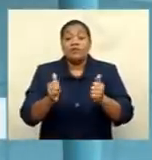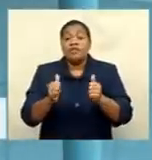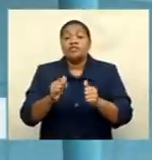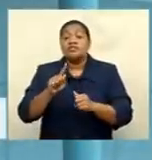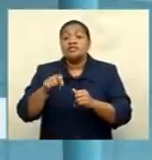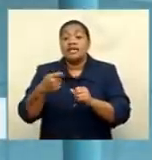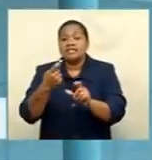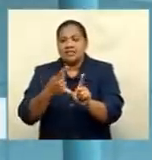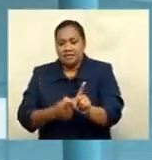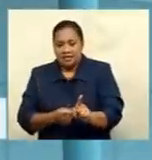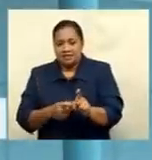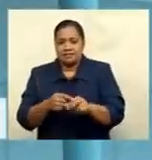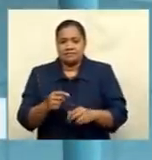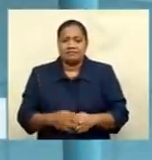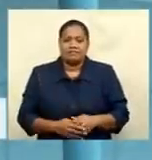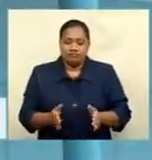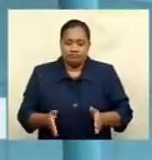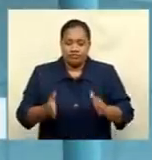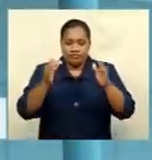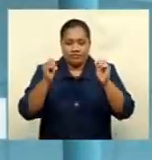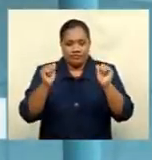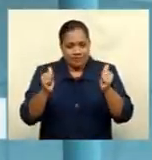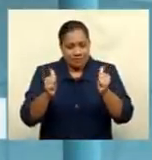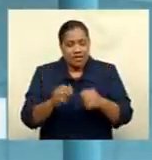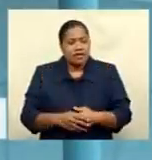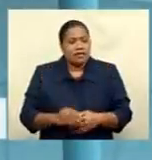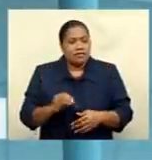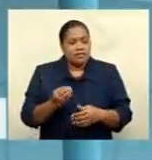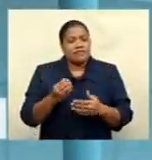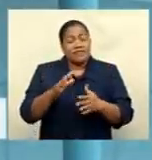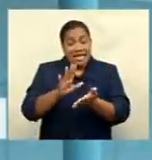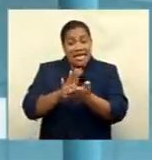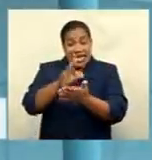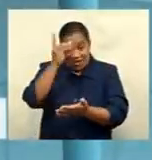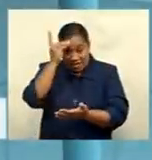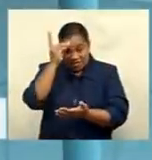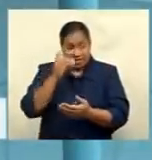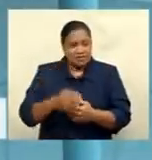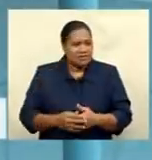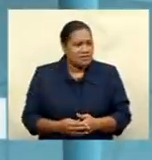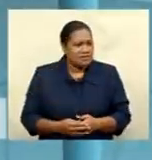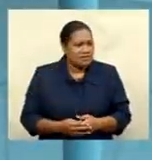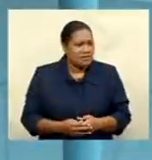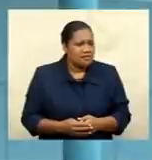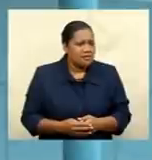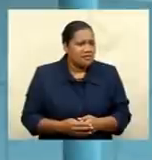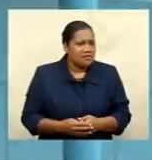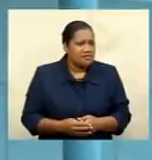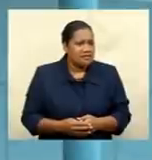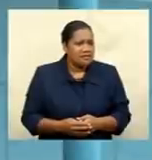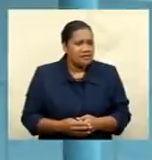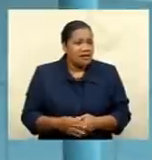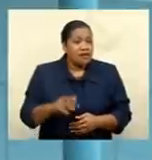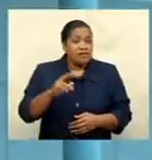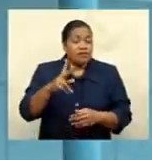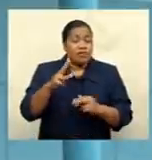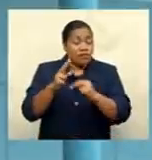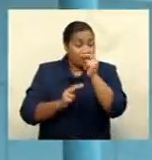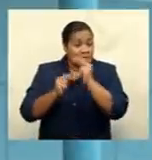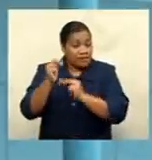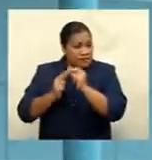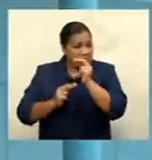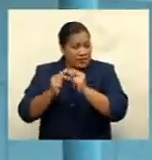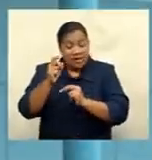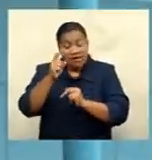the past few weeks, it has been made clear that education infrastructure is a key priority for the Martinitu and the people